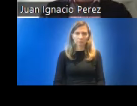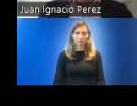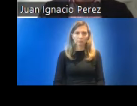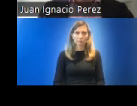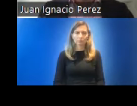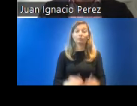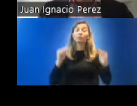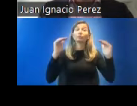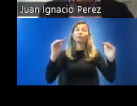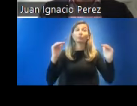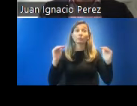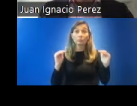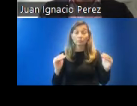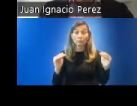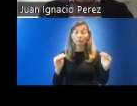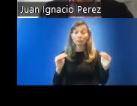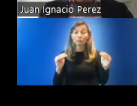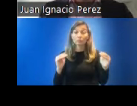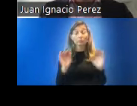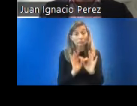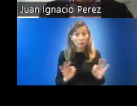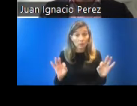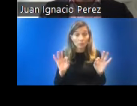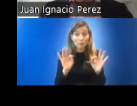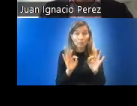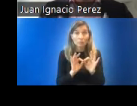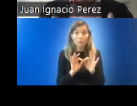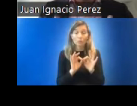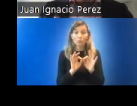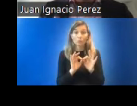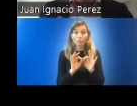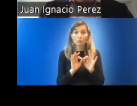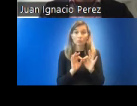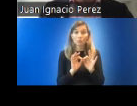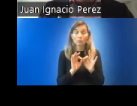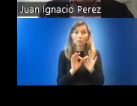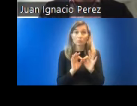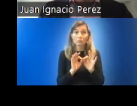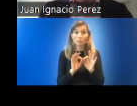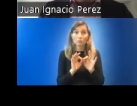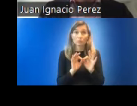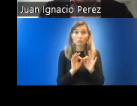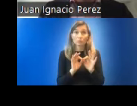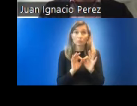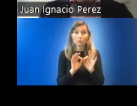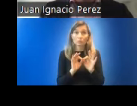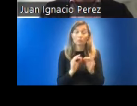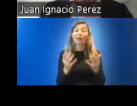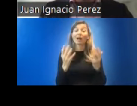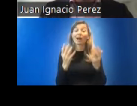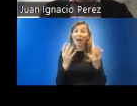It's important to know that this possibility represents a subsidiary protection of